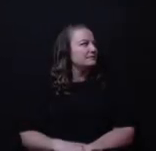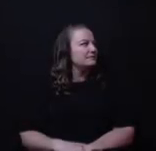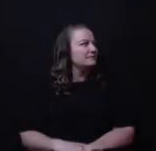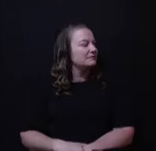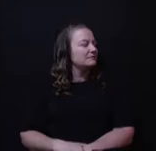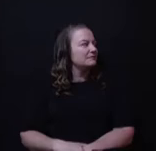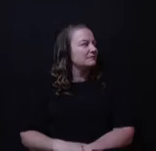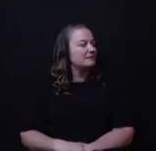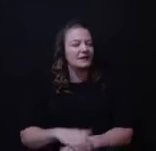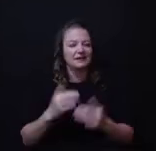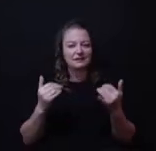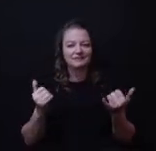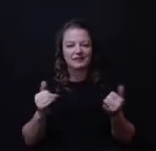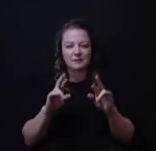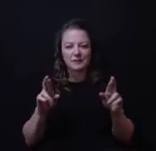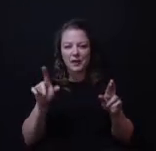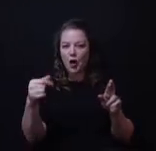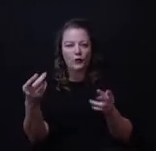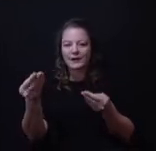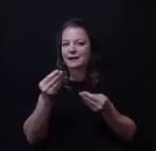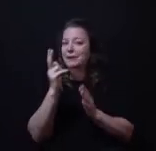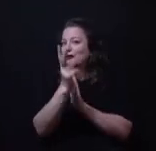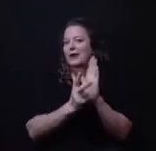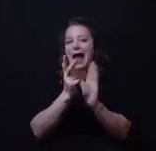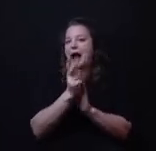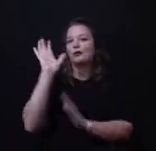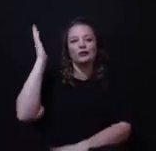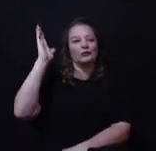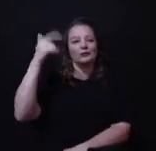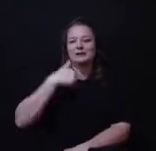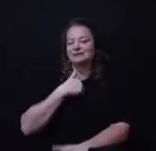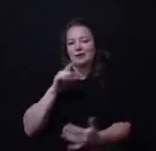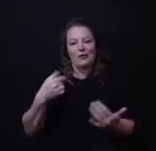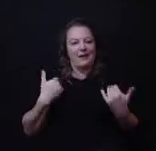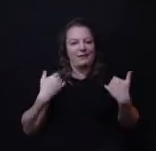need to get down to business. They only gave me 3 hours, so we have to be quick.